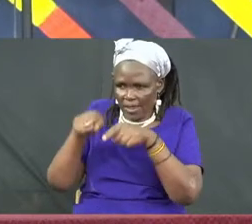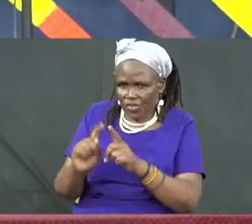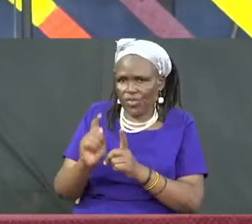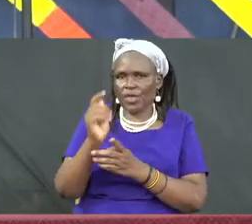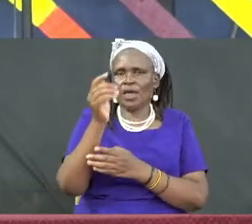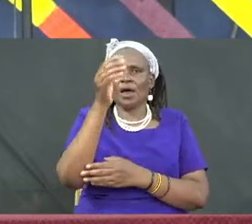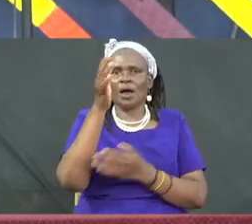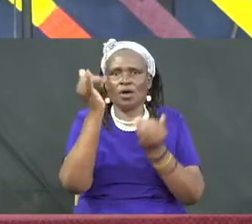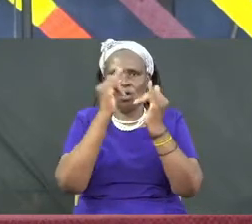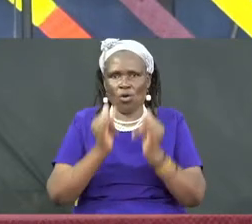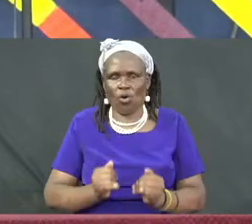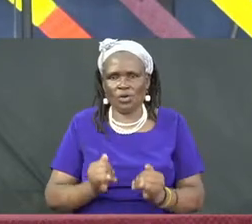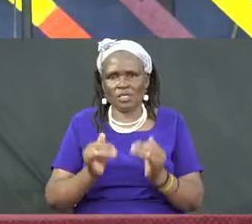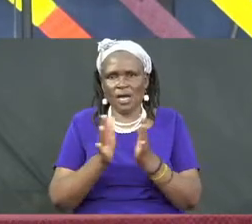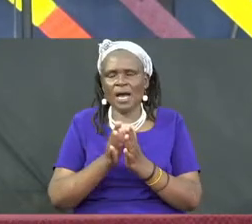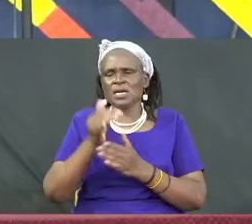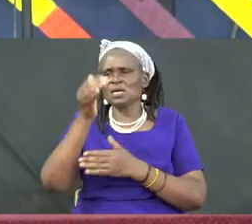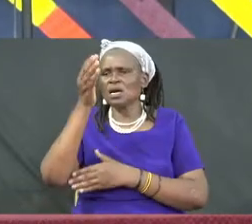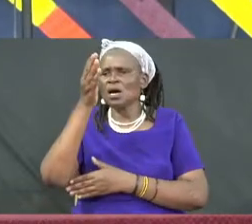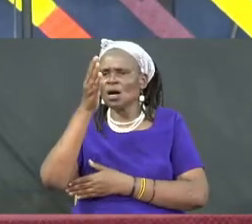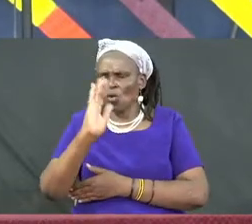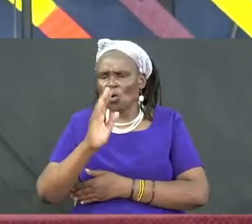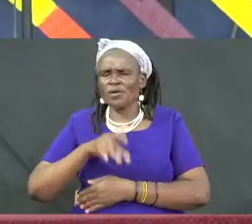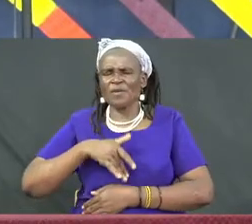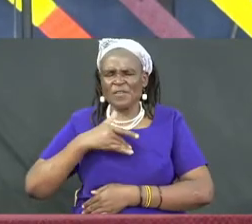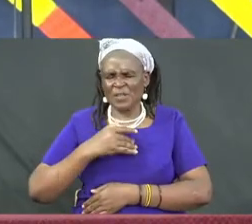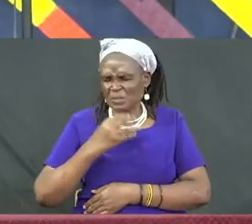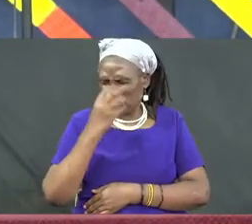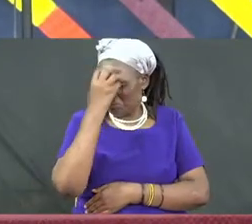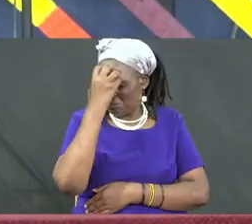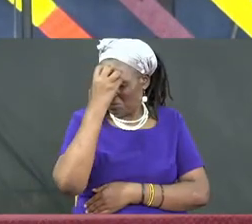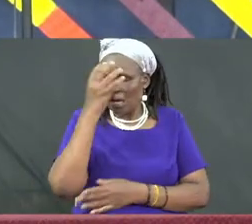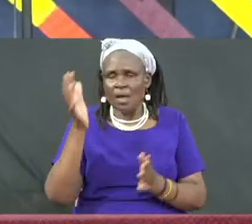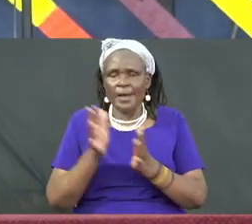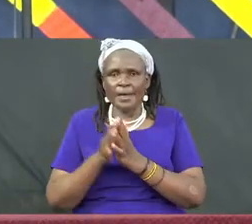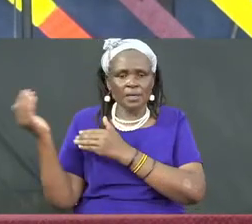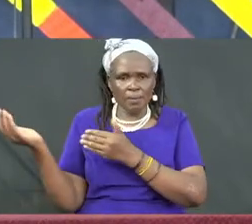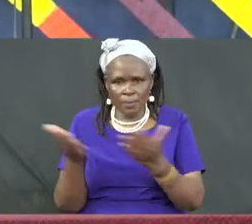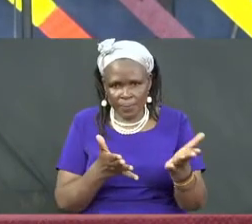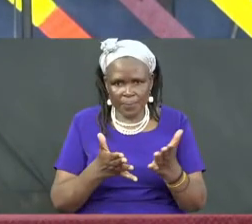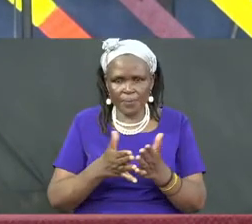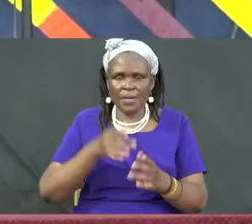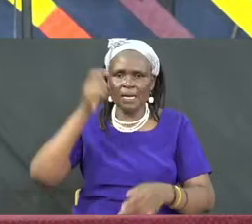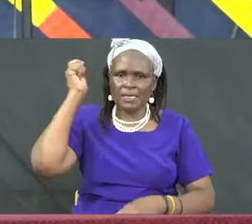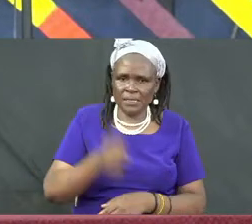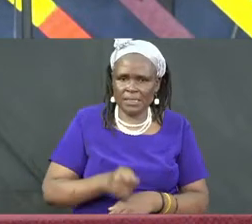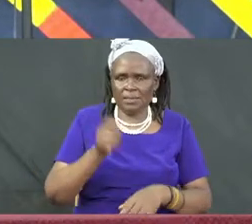result, God was angry at them, and he brought judgment upon them.